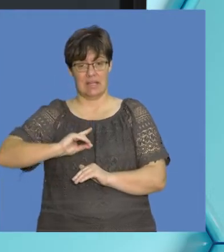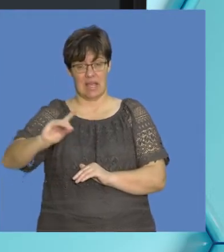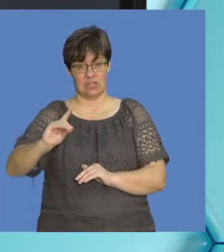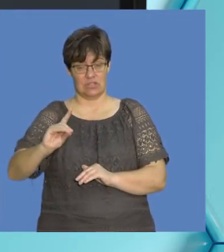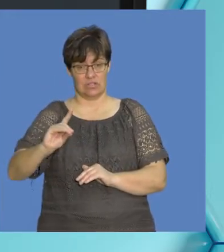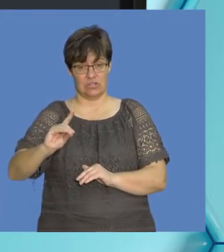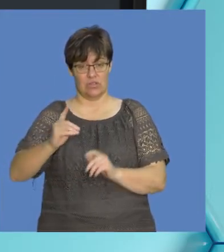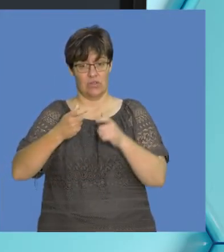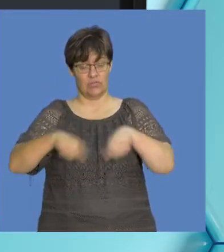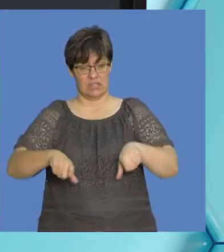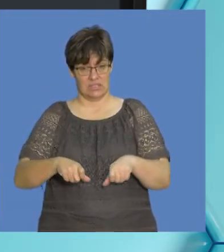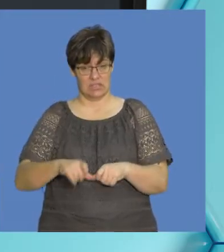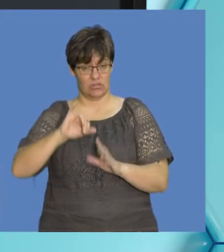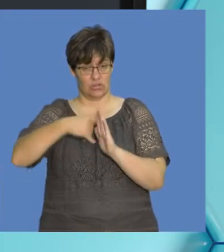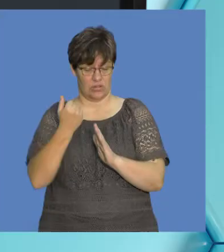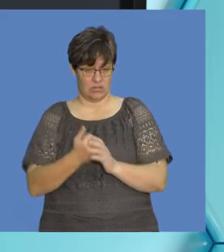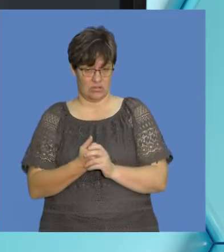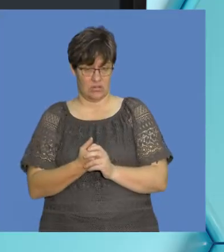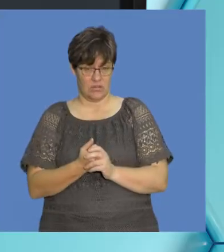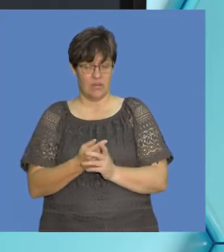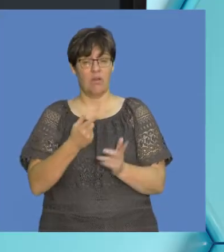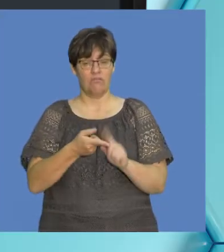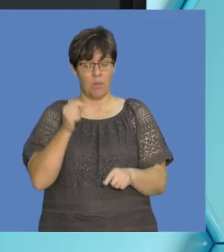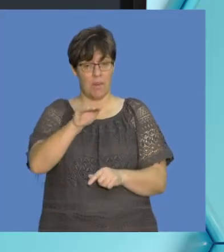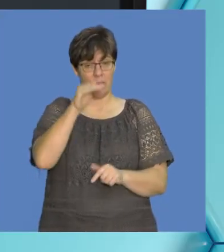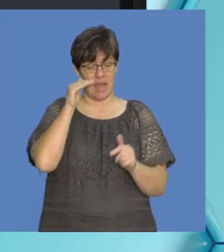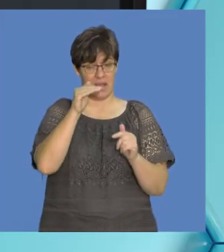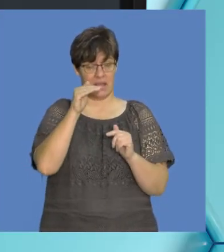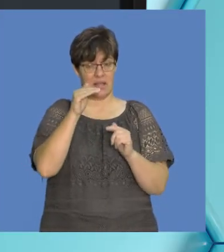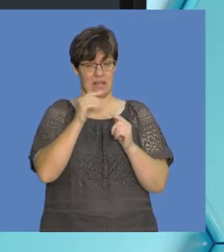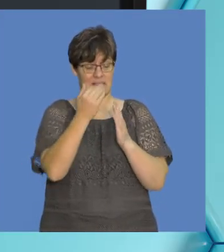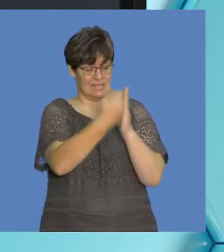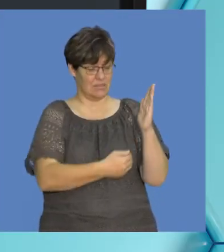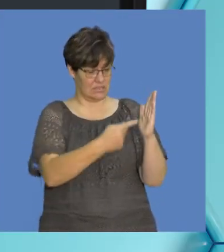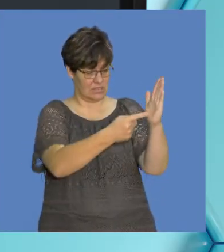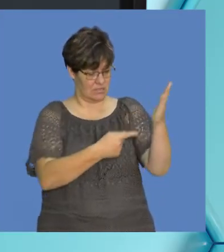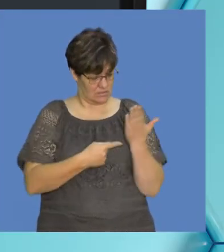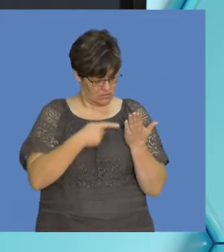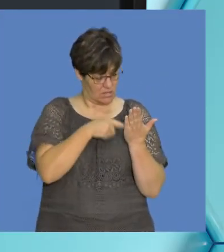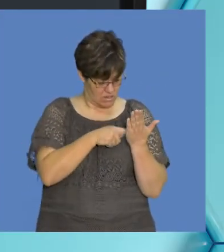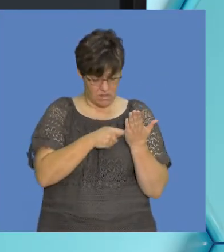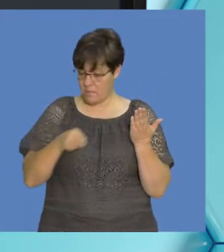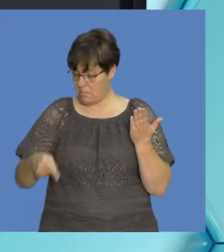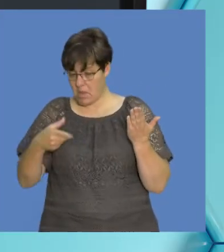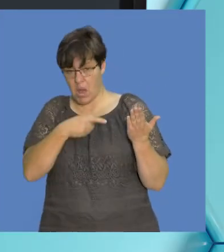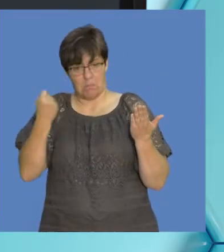receipts journal. Get information from your bank statement that the bank statement has that you don't have. Update your